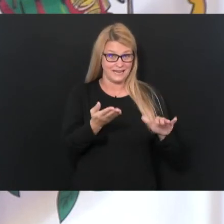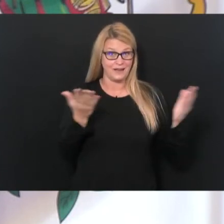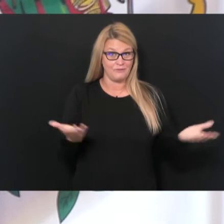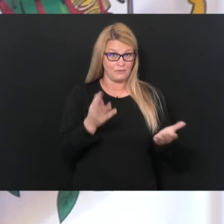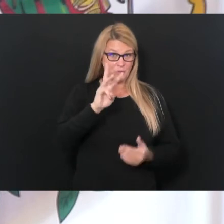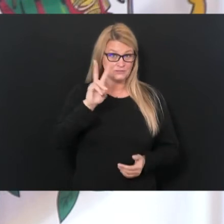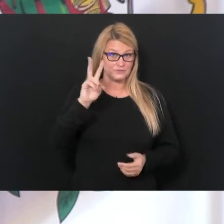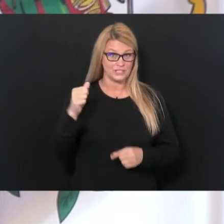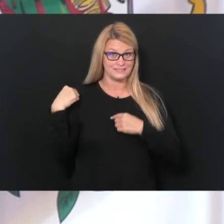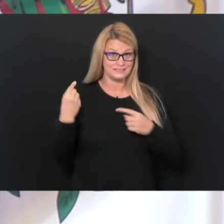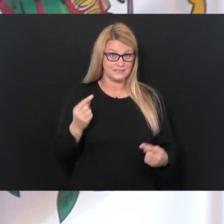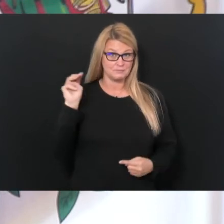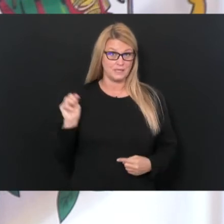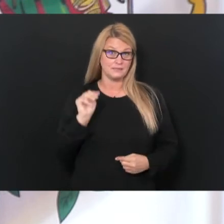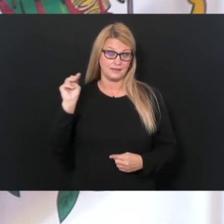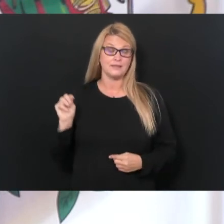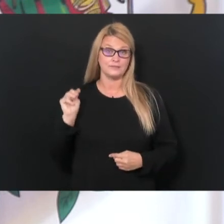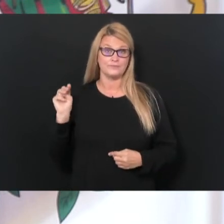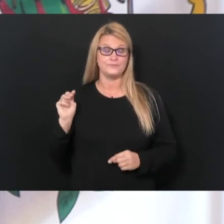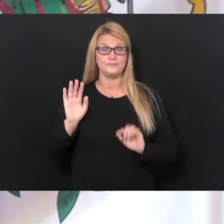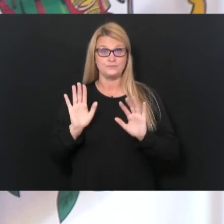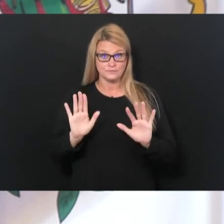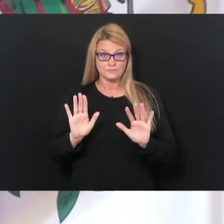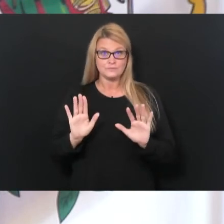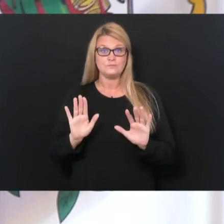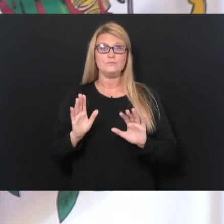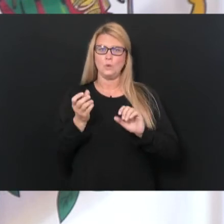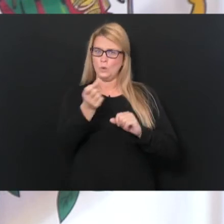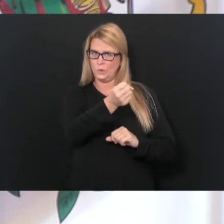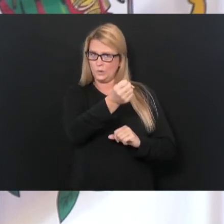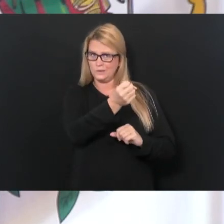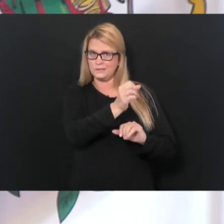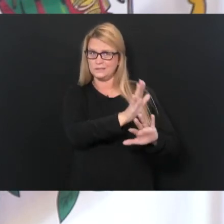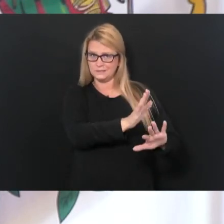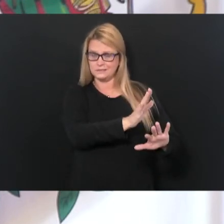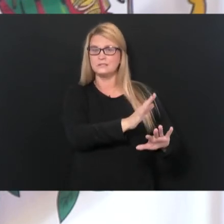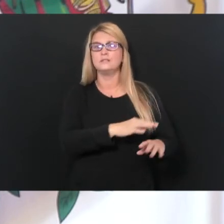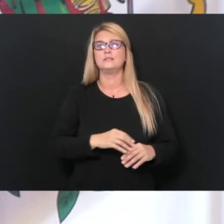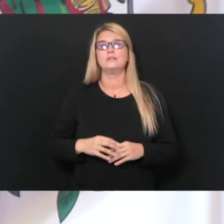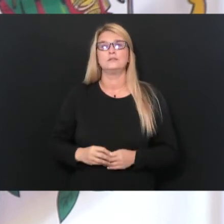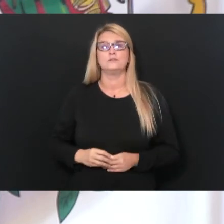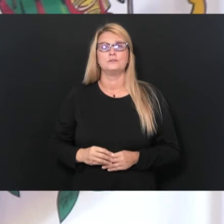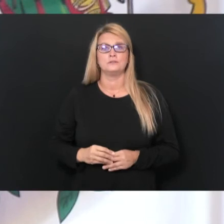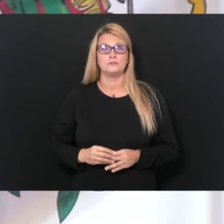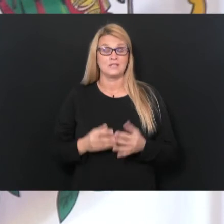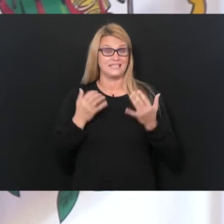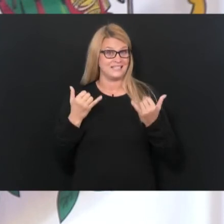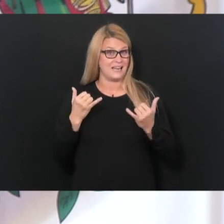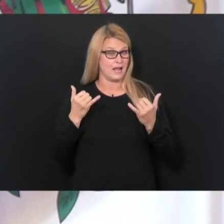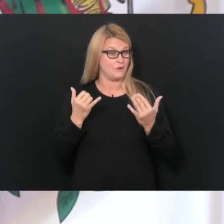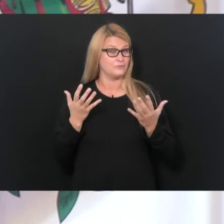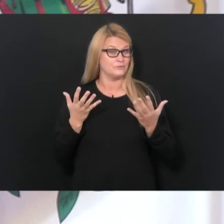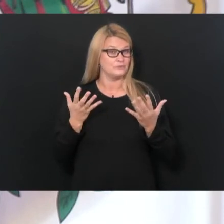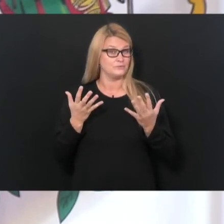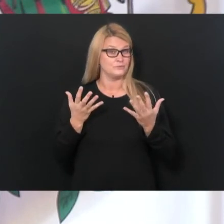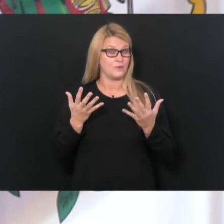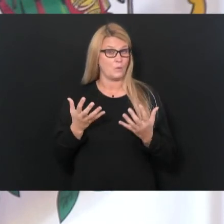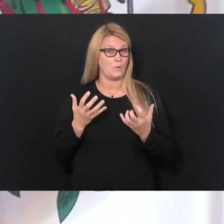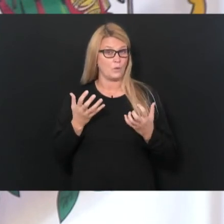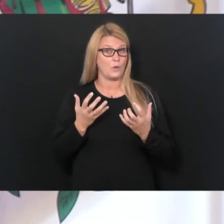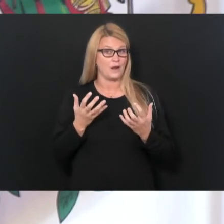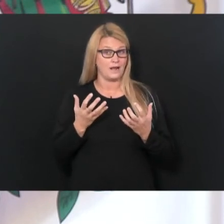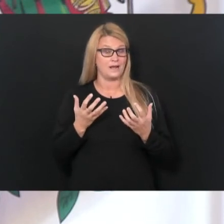since Monday. I'll get into that in just a second. We want to pass on, and